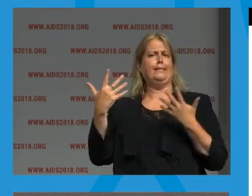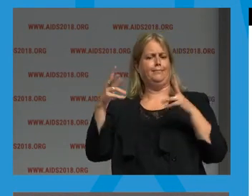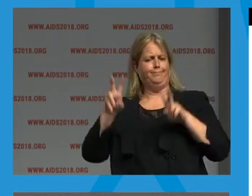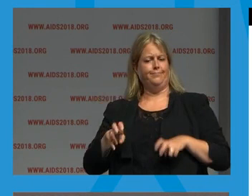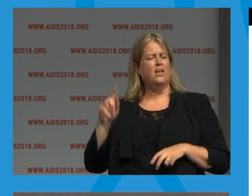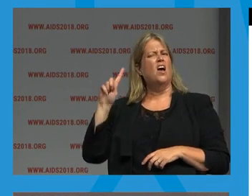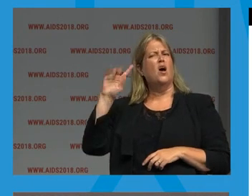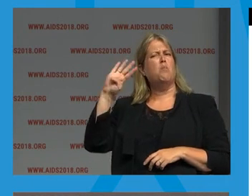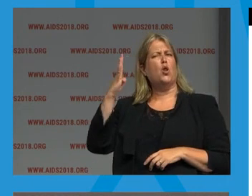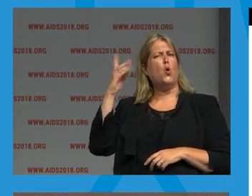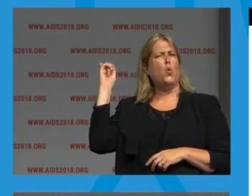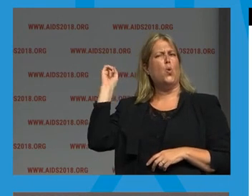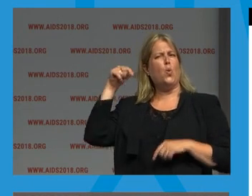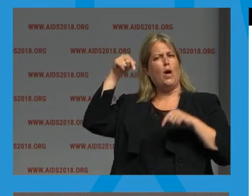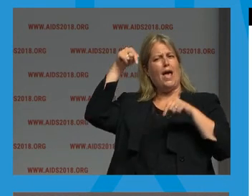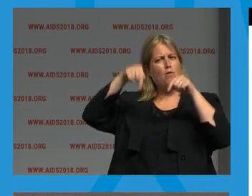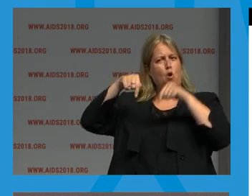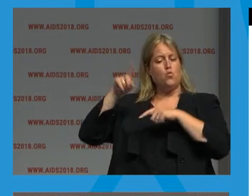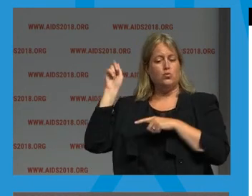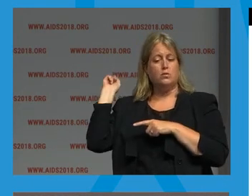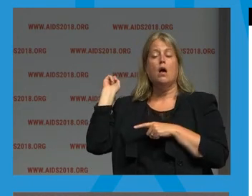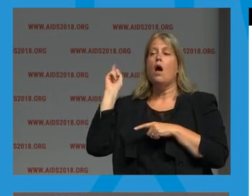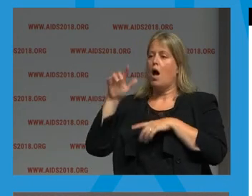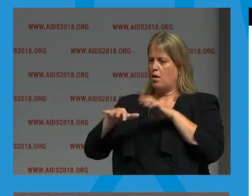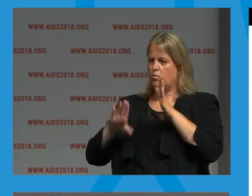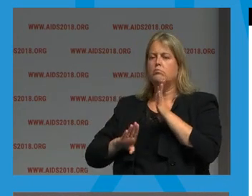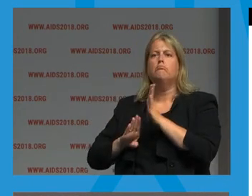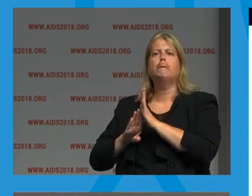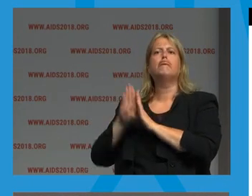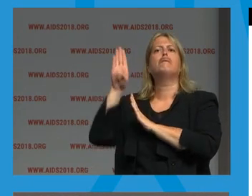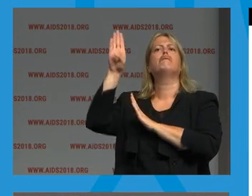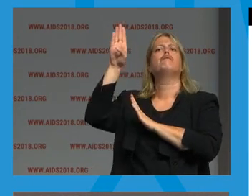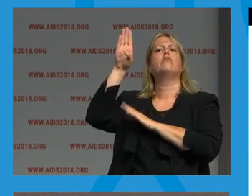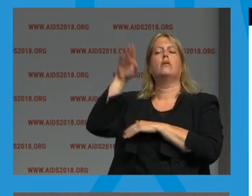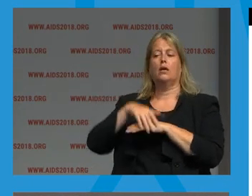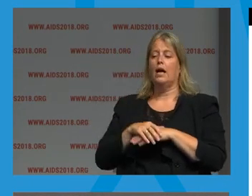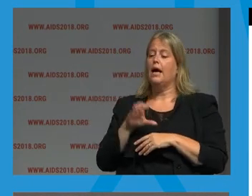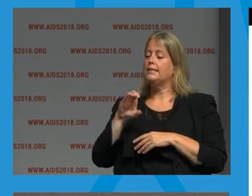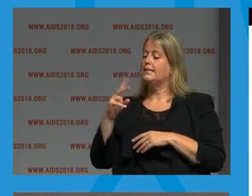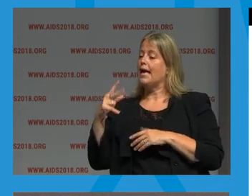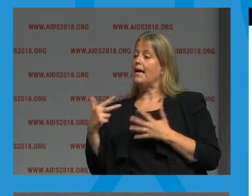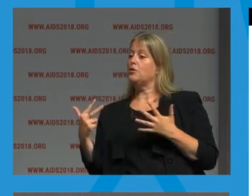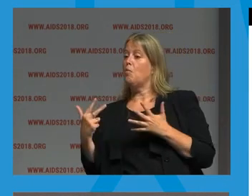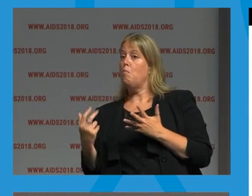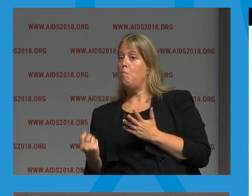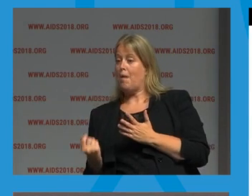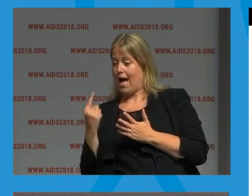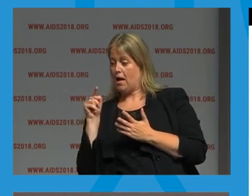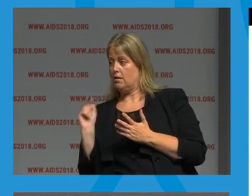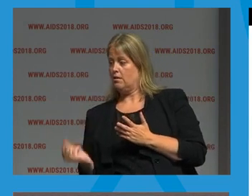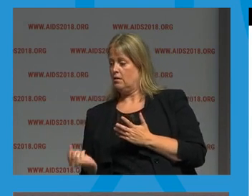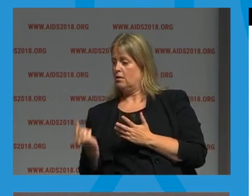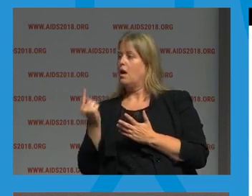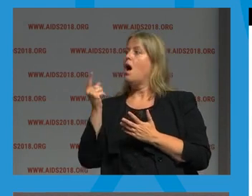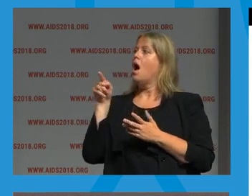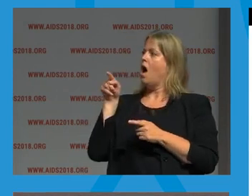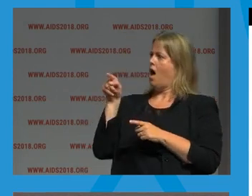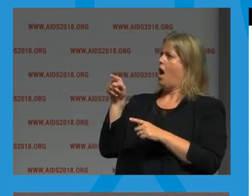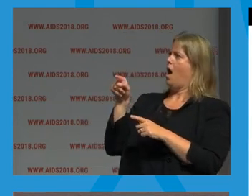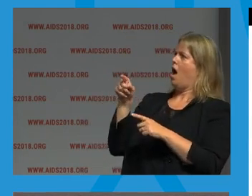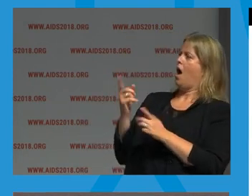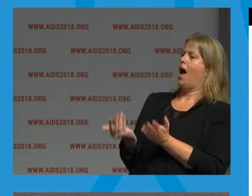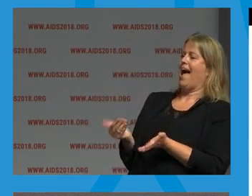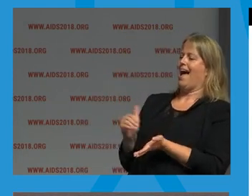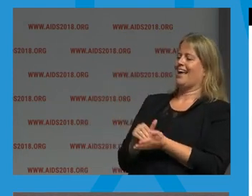blue arrows, the animals rebounded, and when the CD8s came back again, they developed again